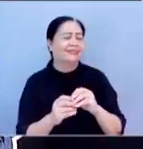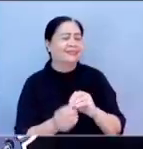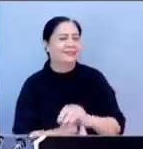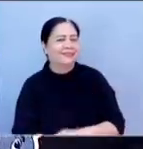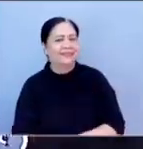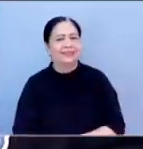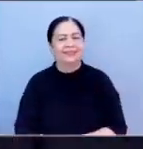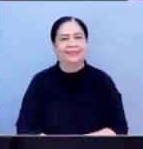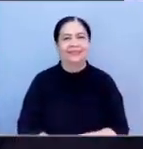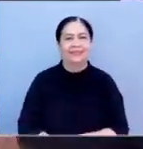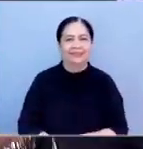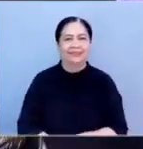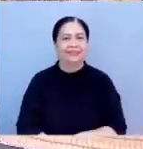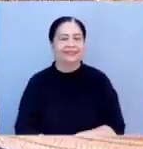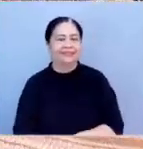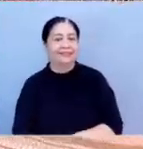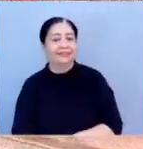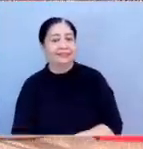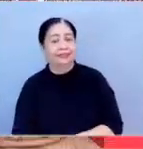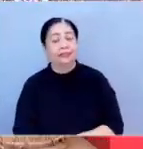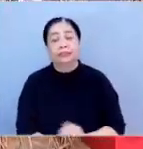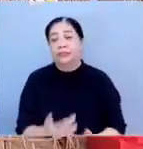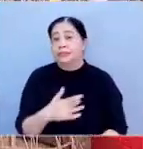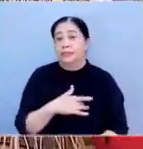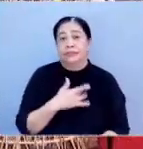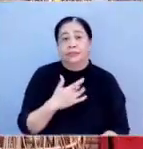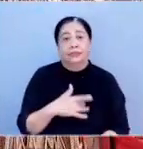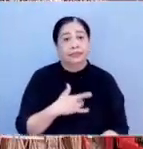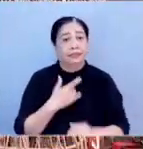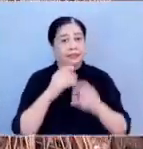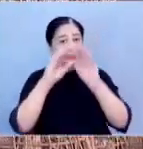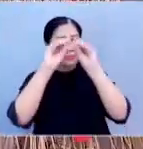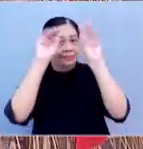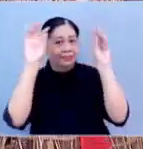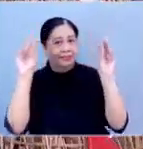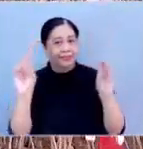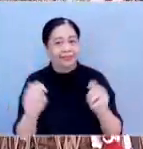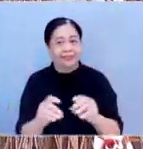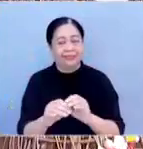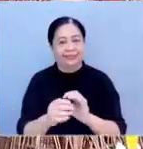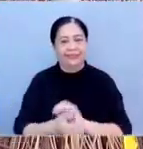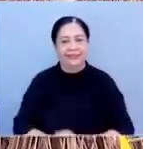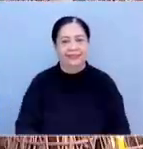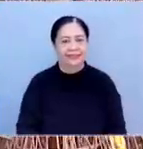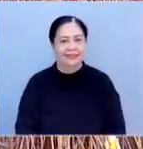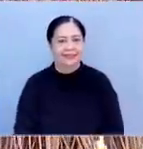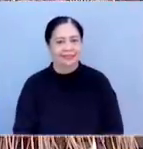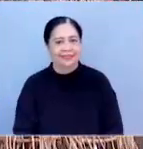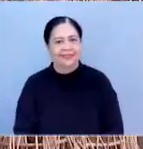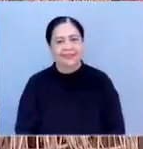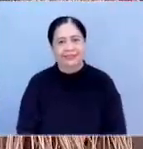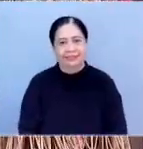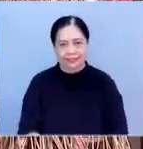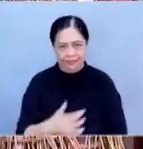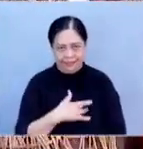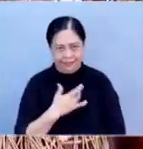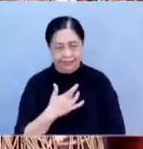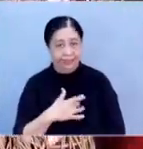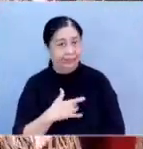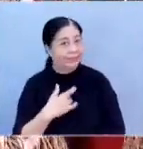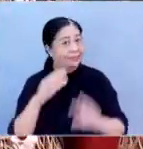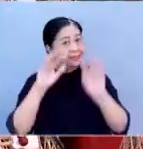Christmas. The feeling of Christmas. The feeling